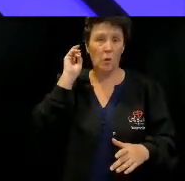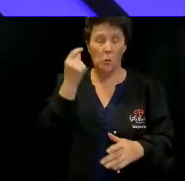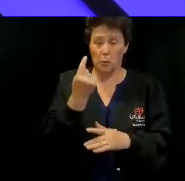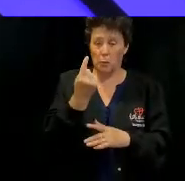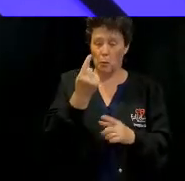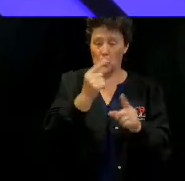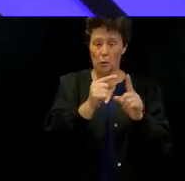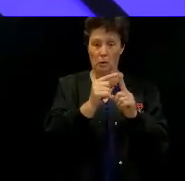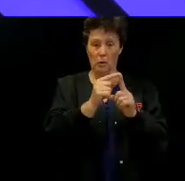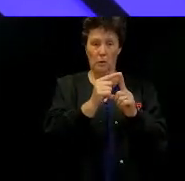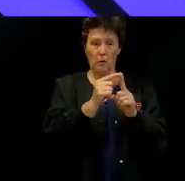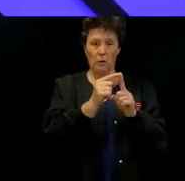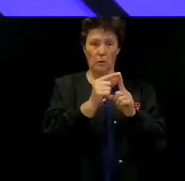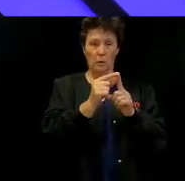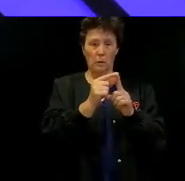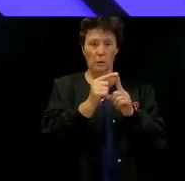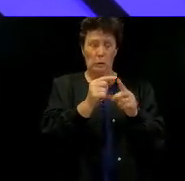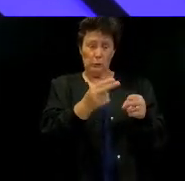As soon. Because he knew